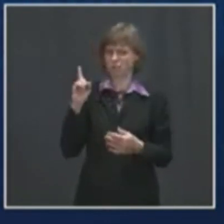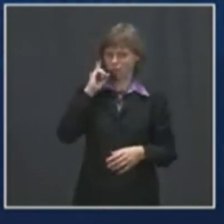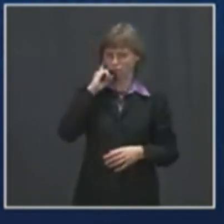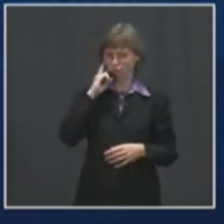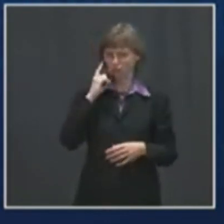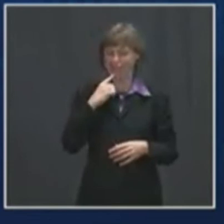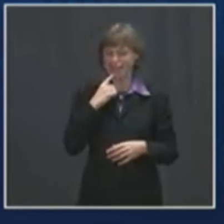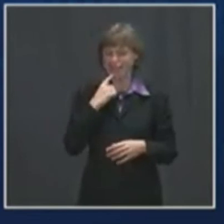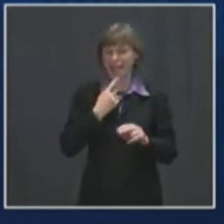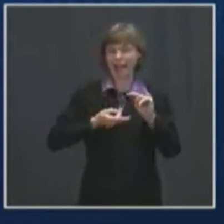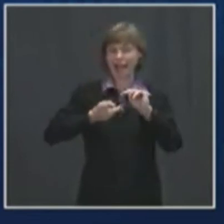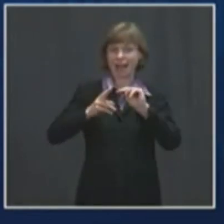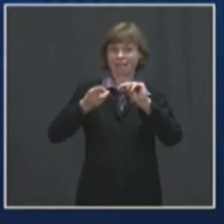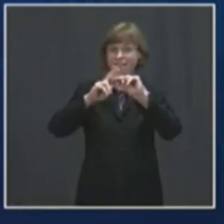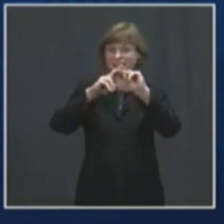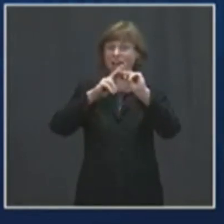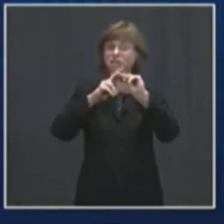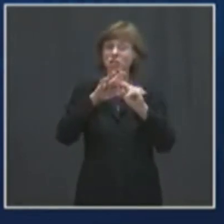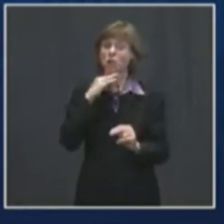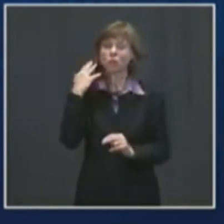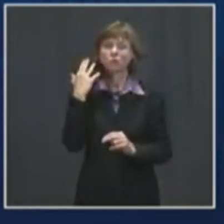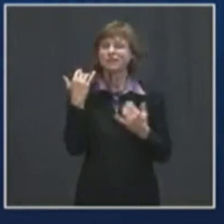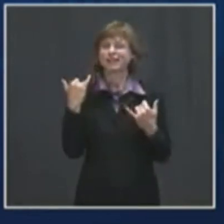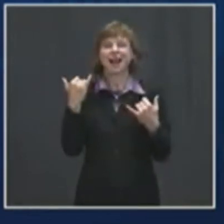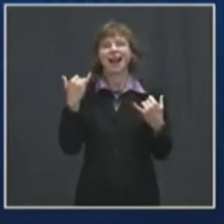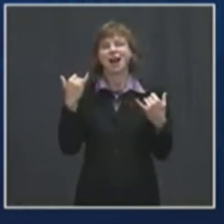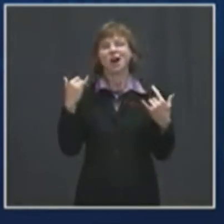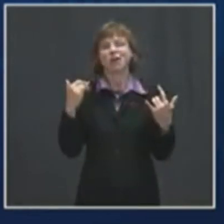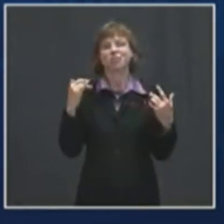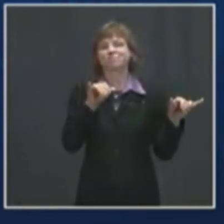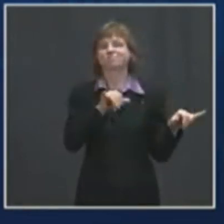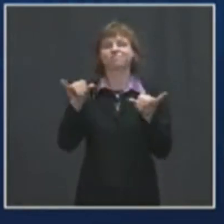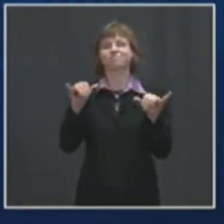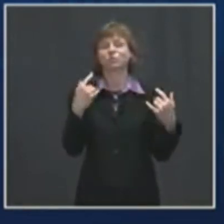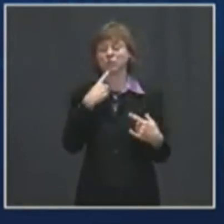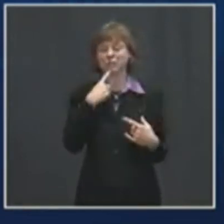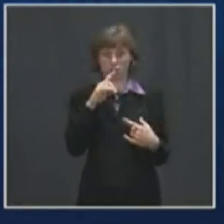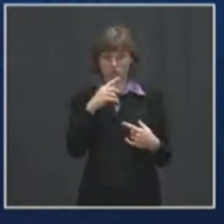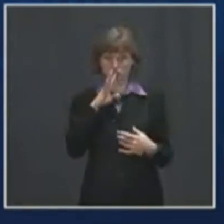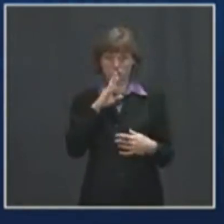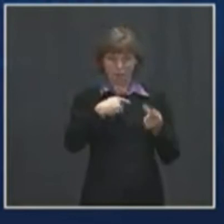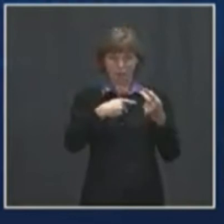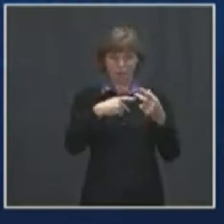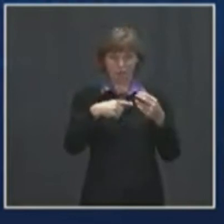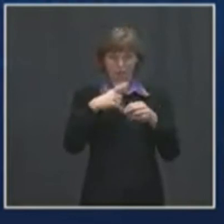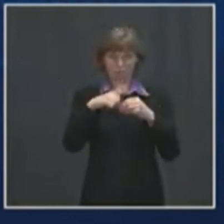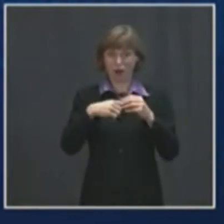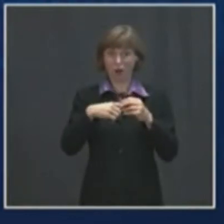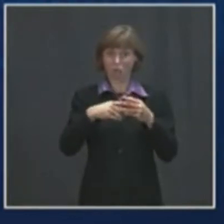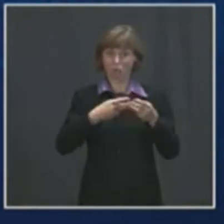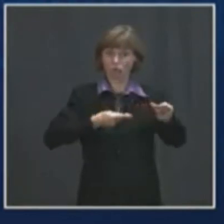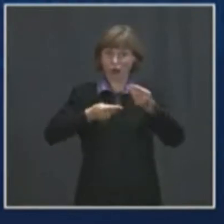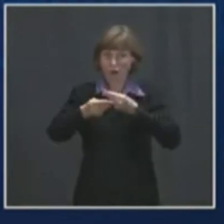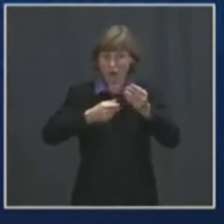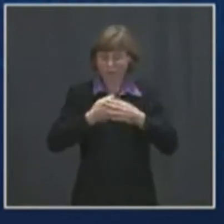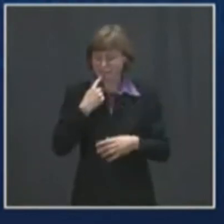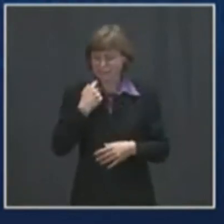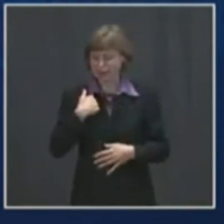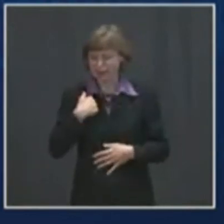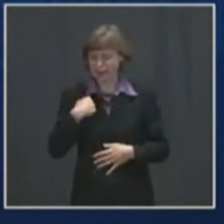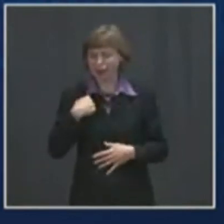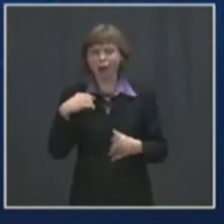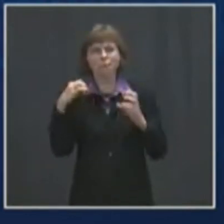inflationary risks are also asymmetric right now. When asked about this precise trade-off that you're asking me about, he said, and I'm quoting, "I'm much more